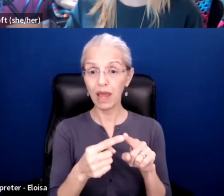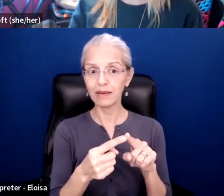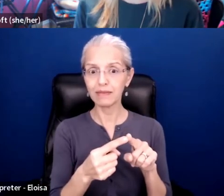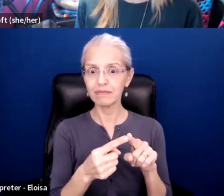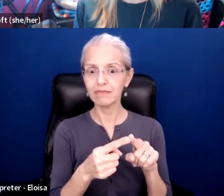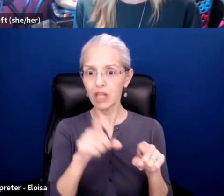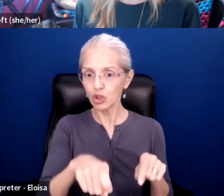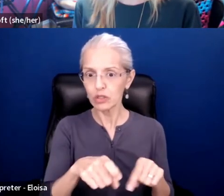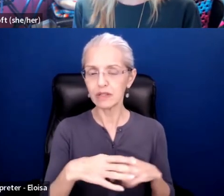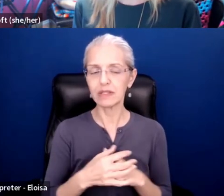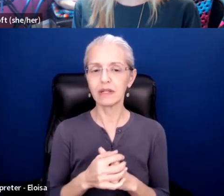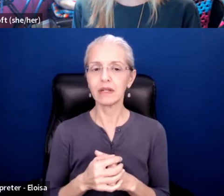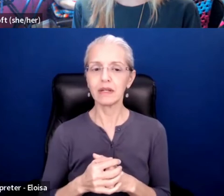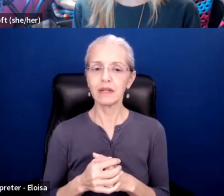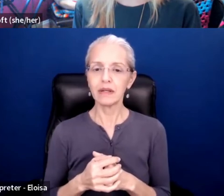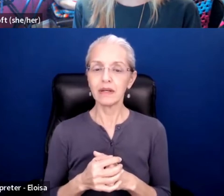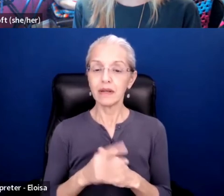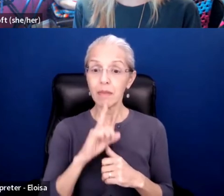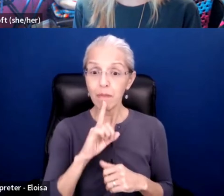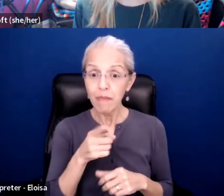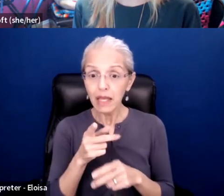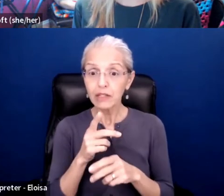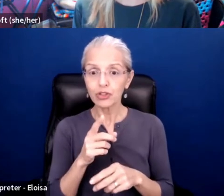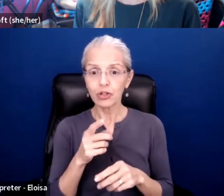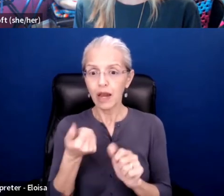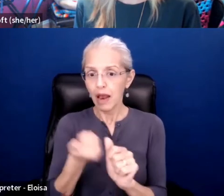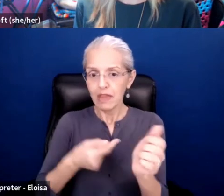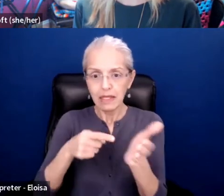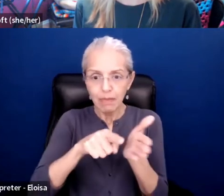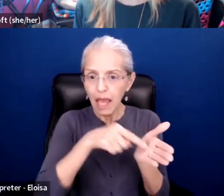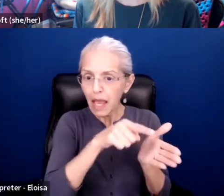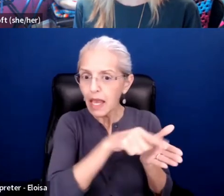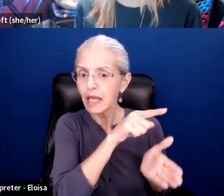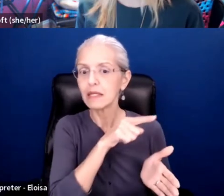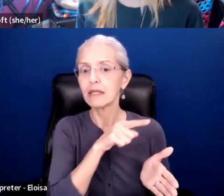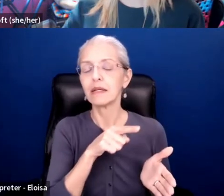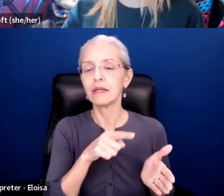up. It's making sure that things are getting paid. It's, you know, we have